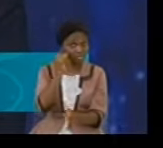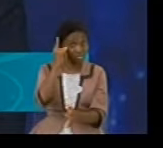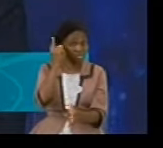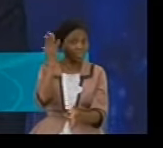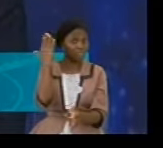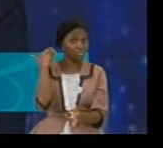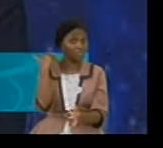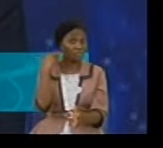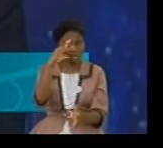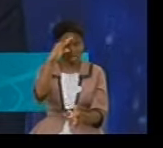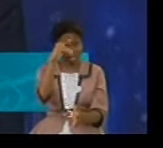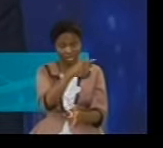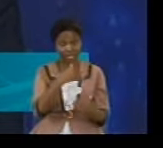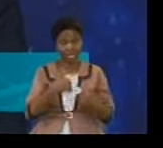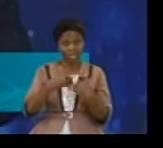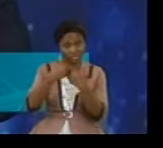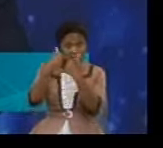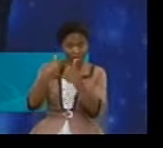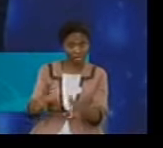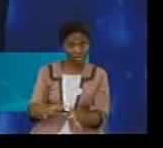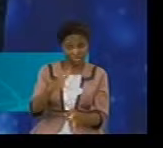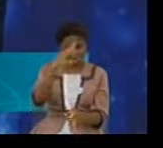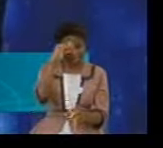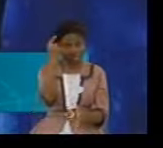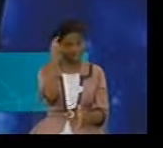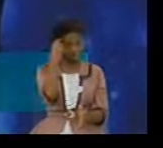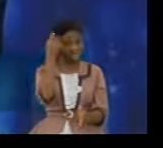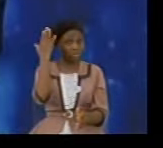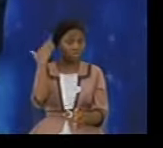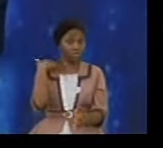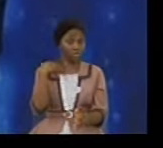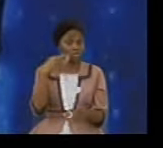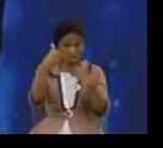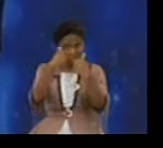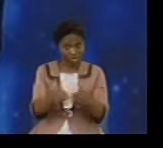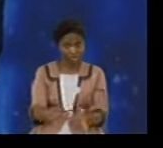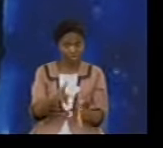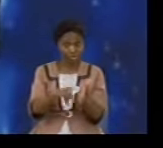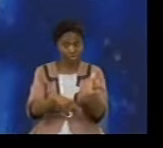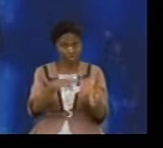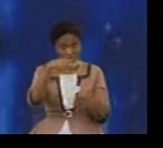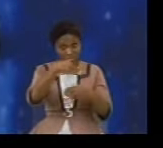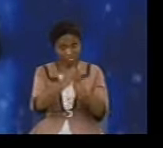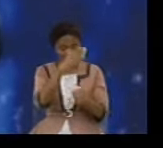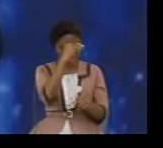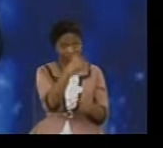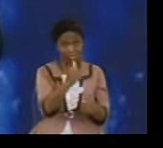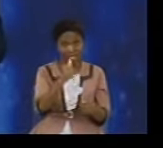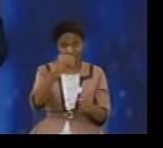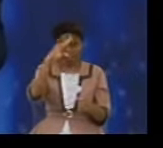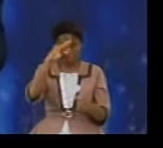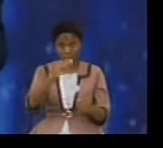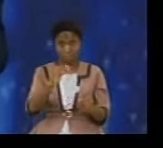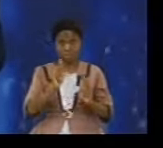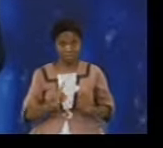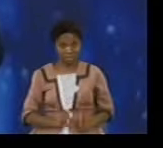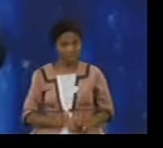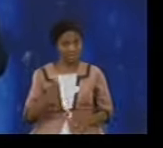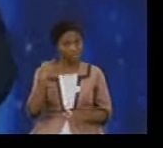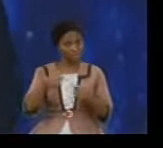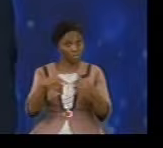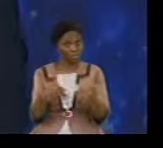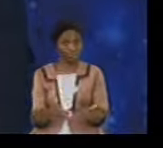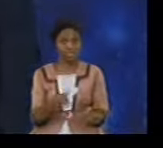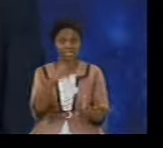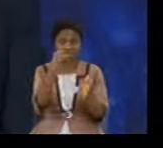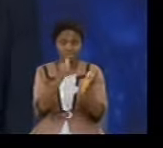lost his mind. He had lost what made him a man. But now he said, at the end of